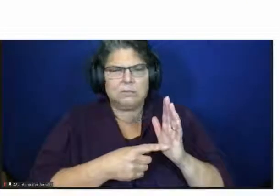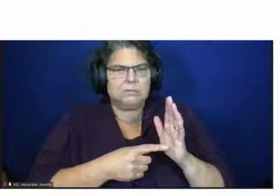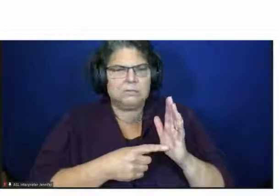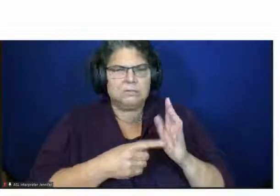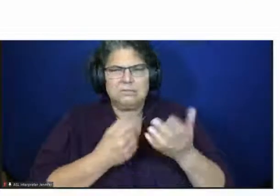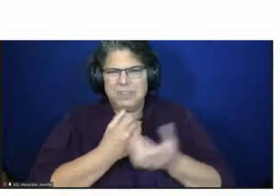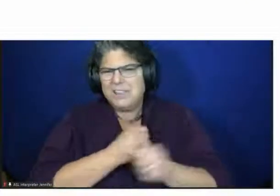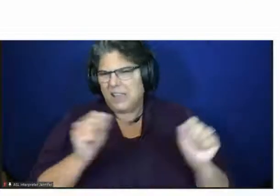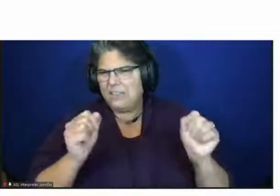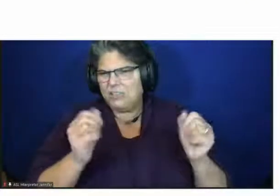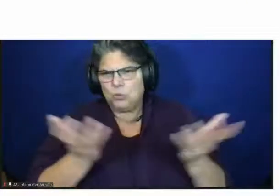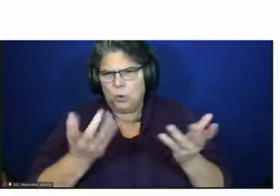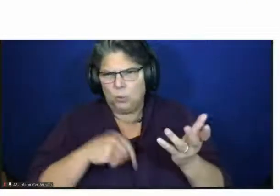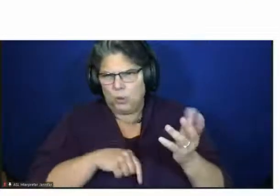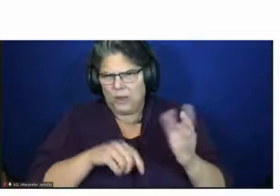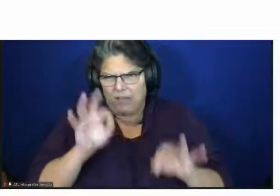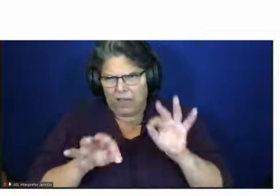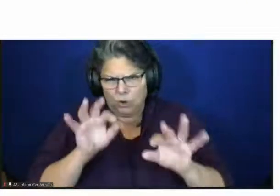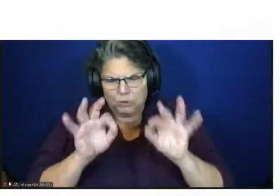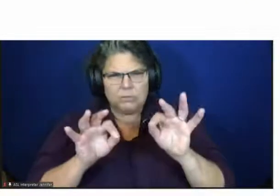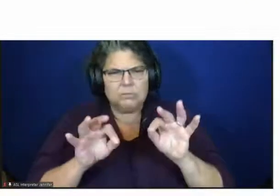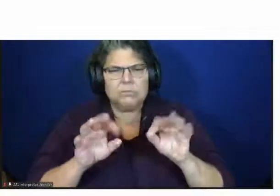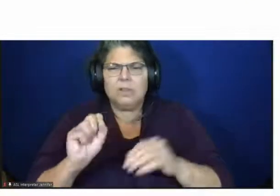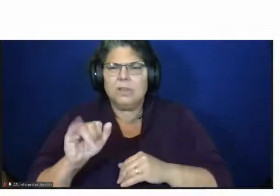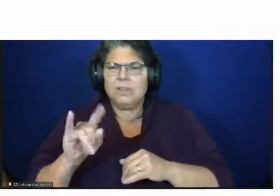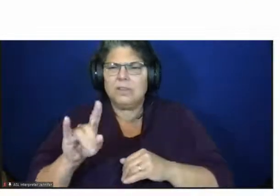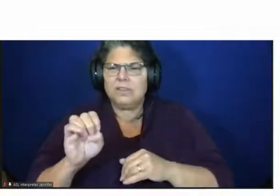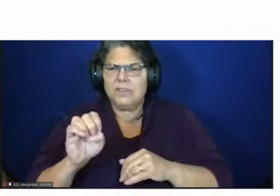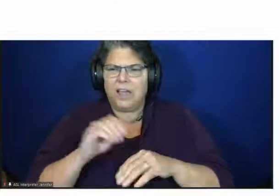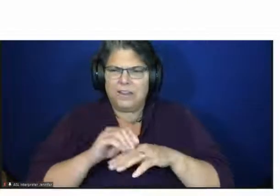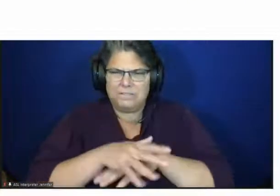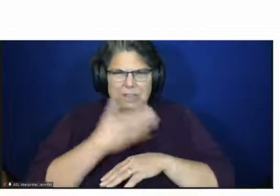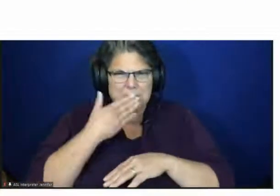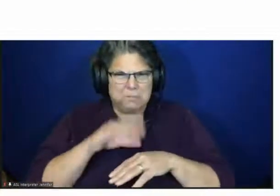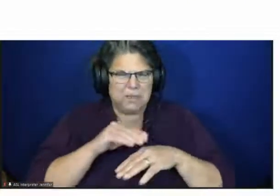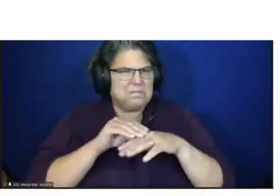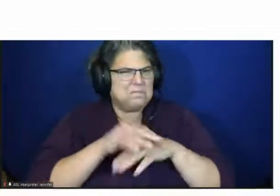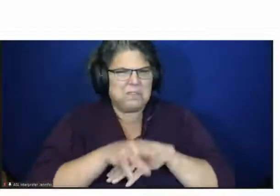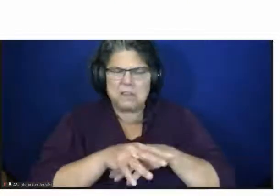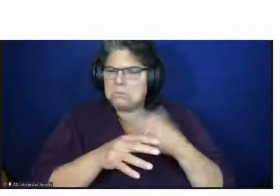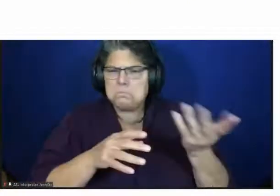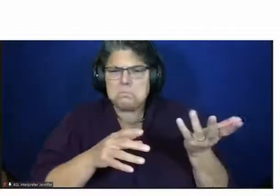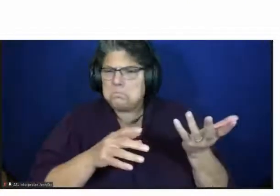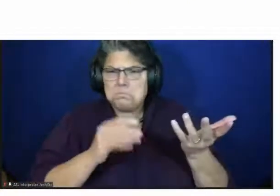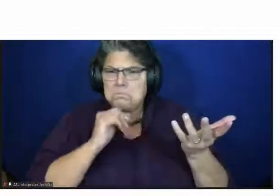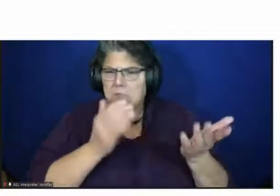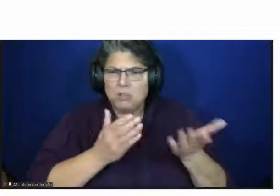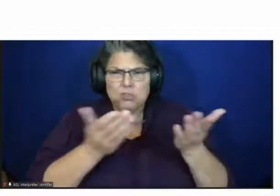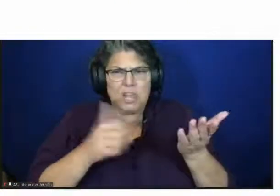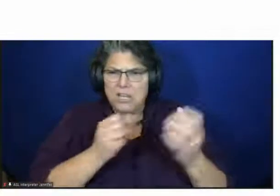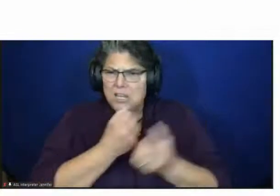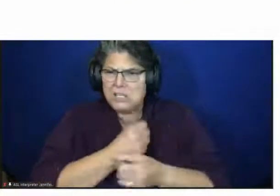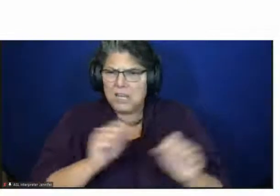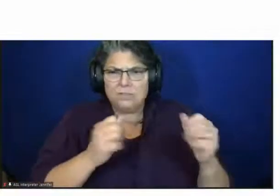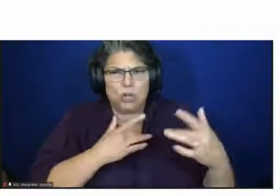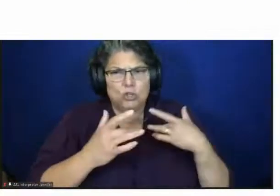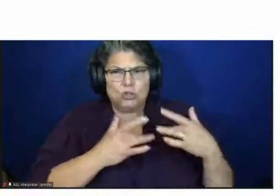safety conclusions. The side effect profile in this study did not suggest any safety concerns for the